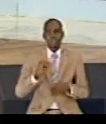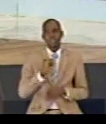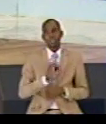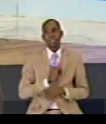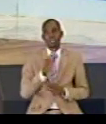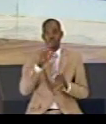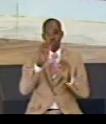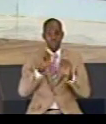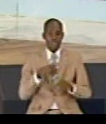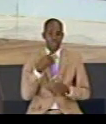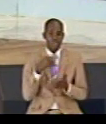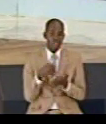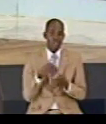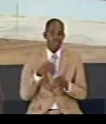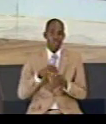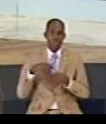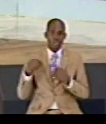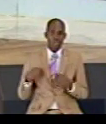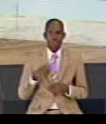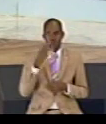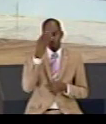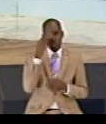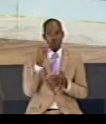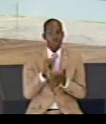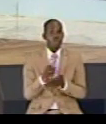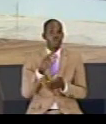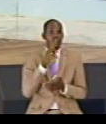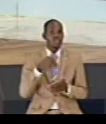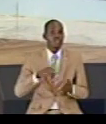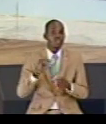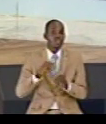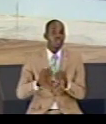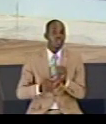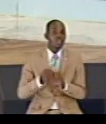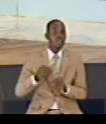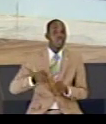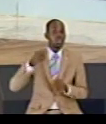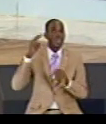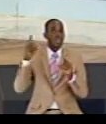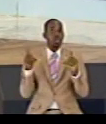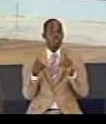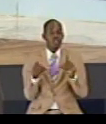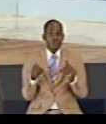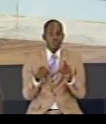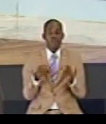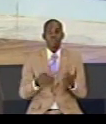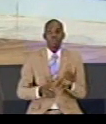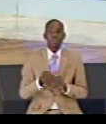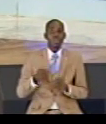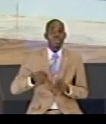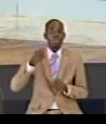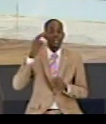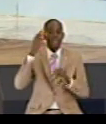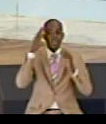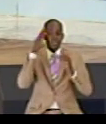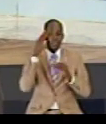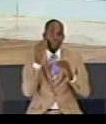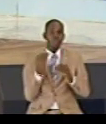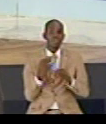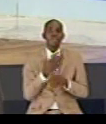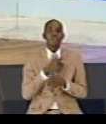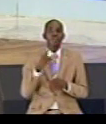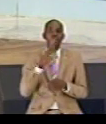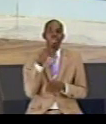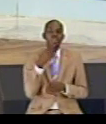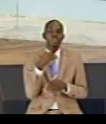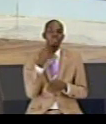you know there's still a higher level, a higher experience, something greater than what you have got, and you are telling the Lord,